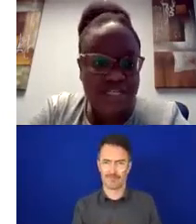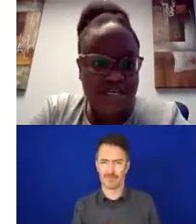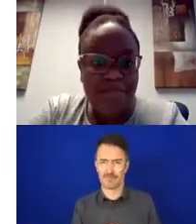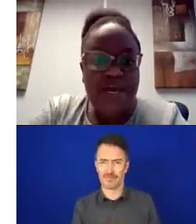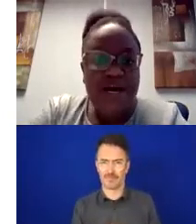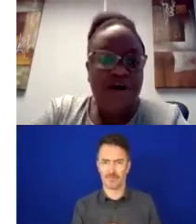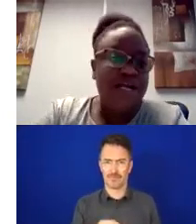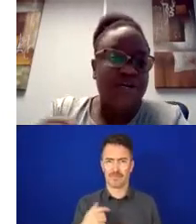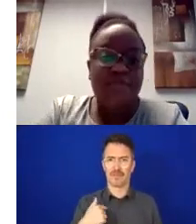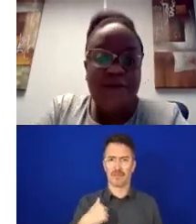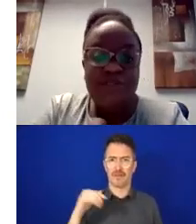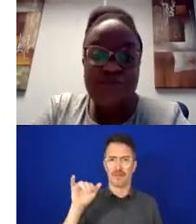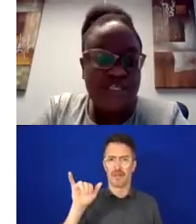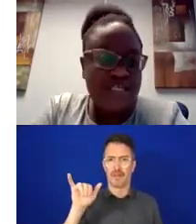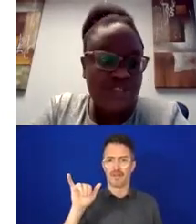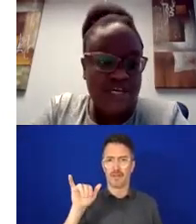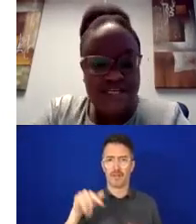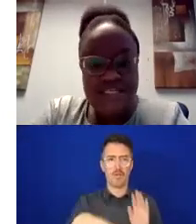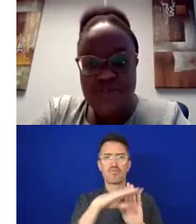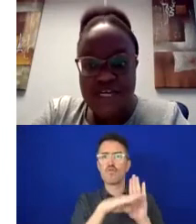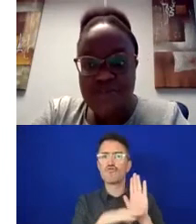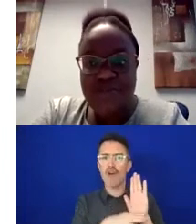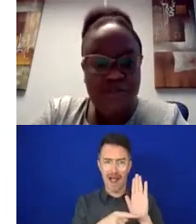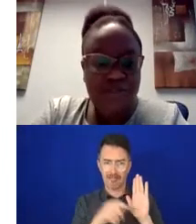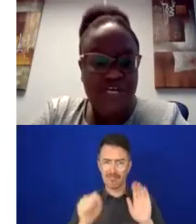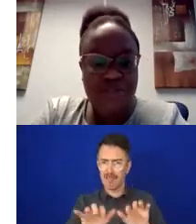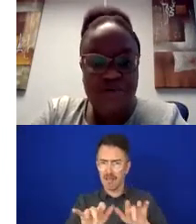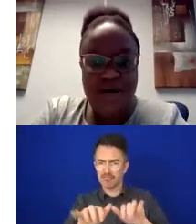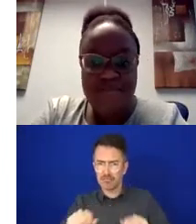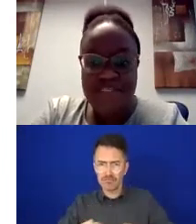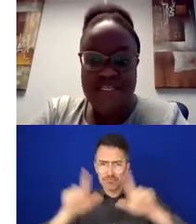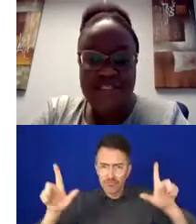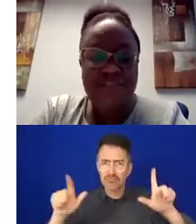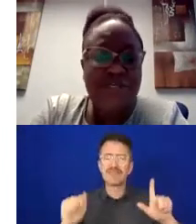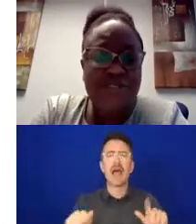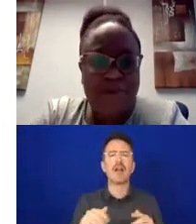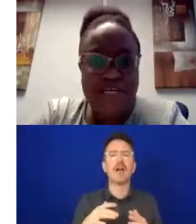our newsletter. And you can be able to do this as you get in touch with us. We'll be able to share with you this